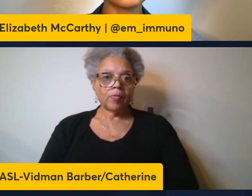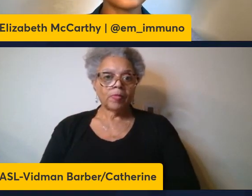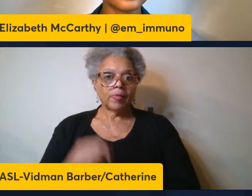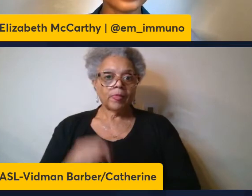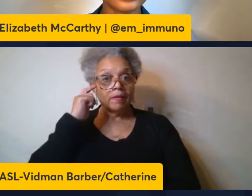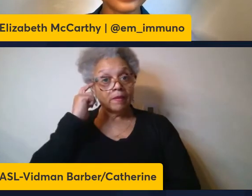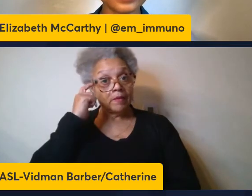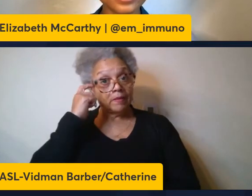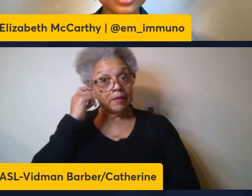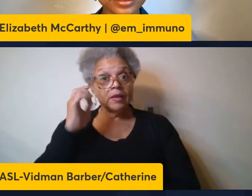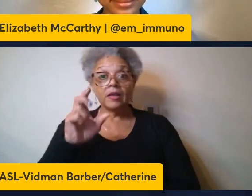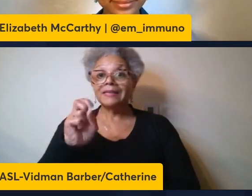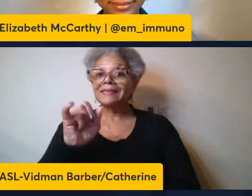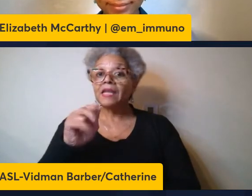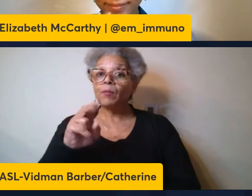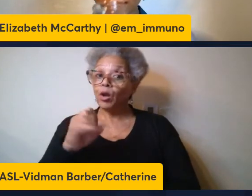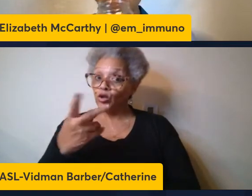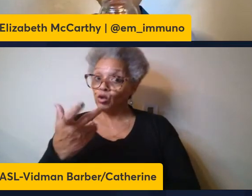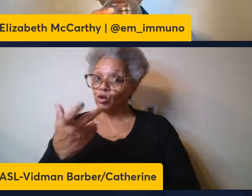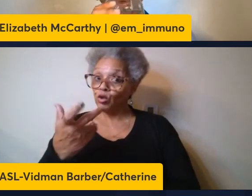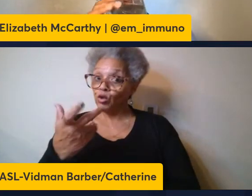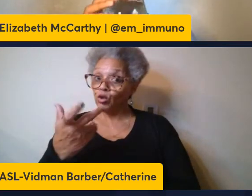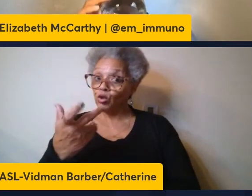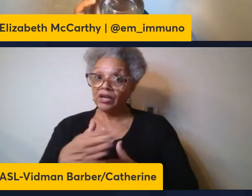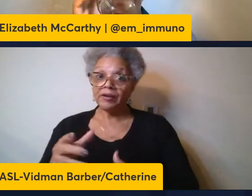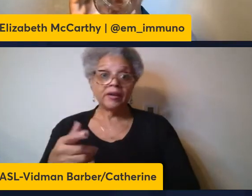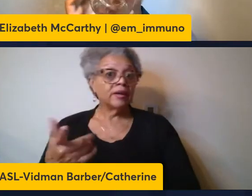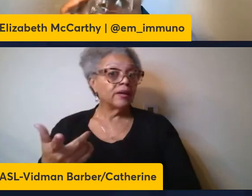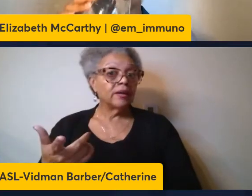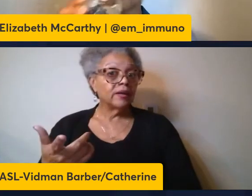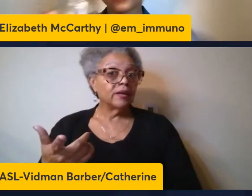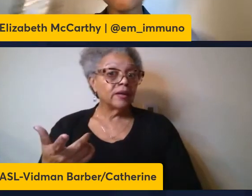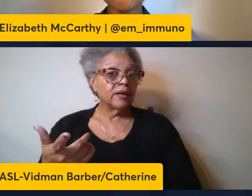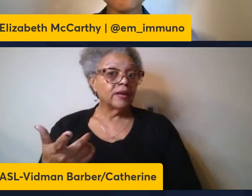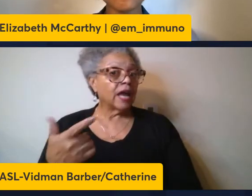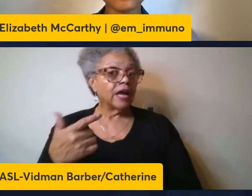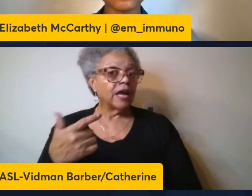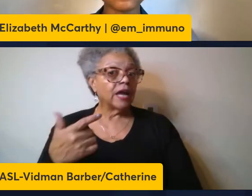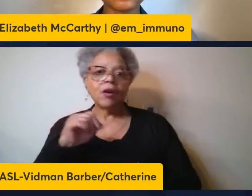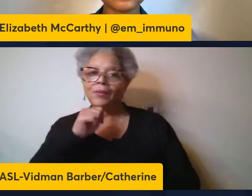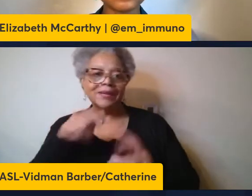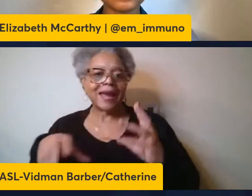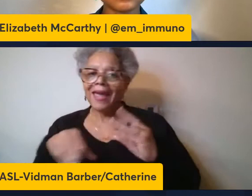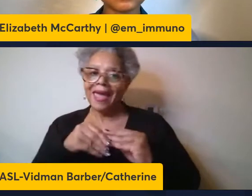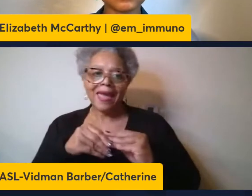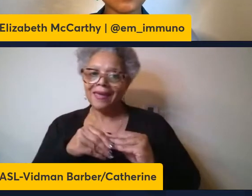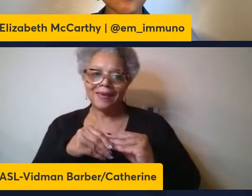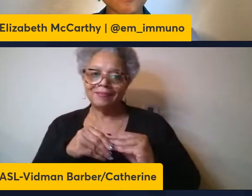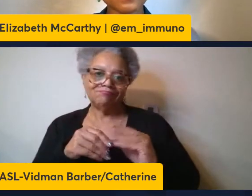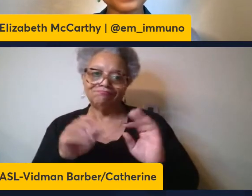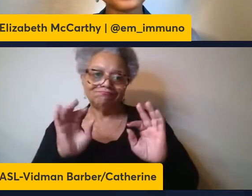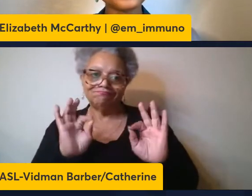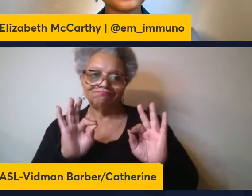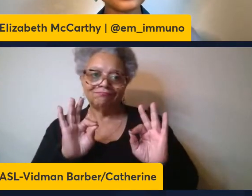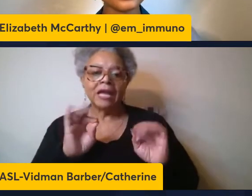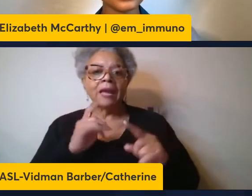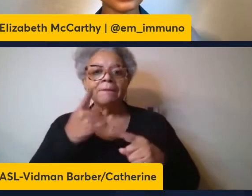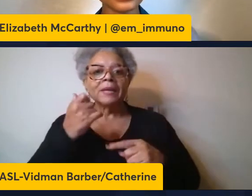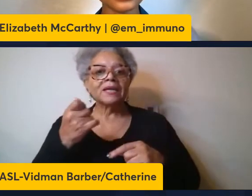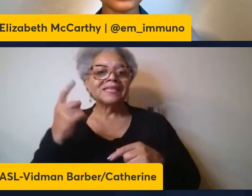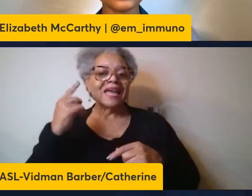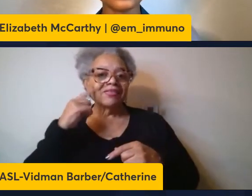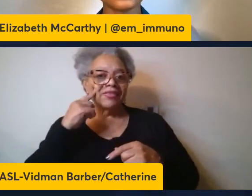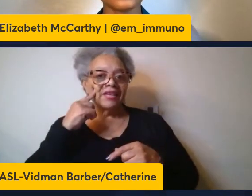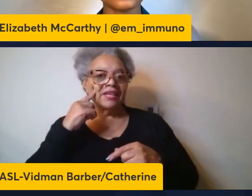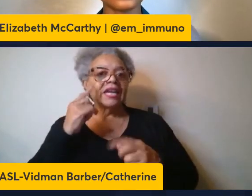Simone, you wanted to share something to answer the No, question as well? I wouldn't add a ton to what Elizabeth has said, because I think it's